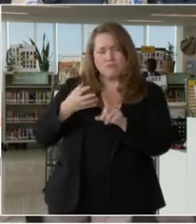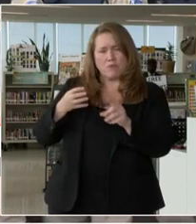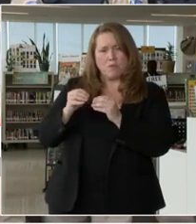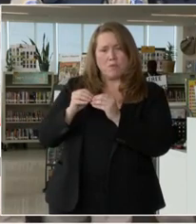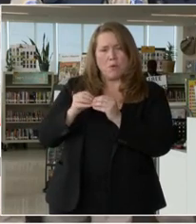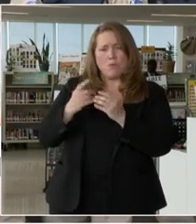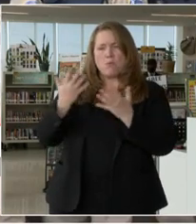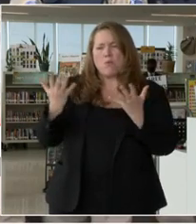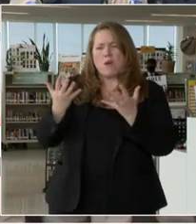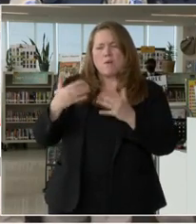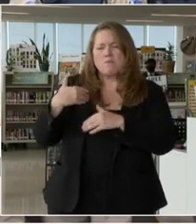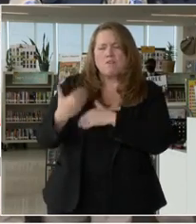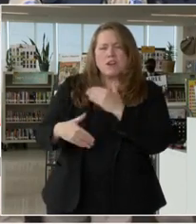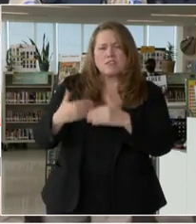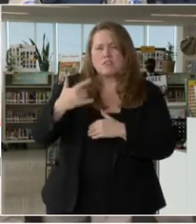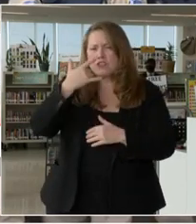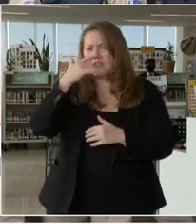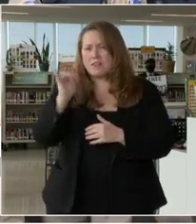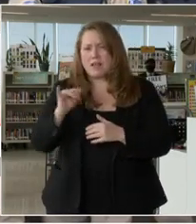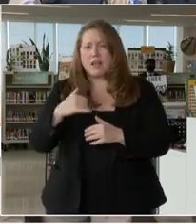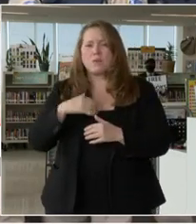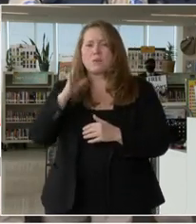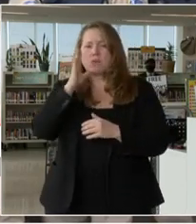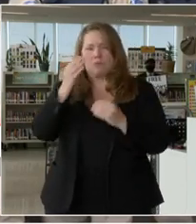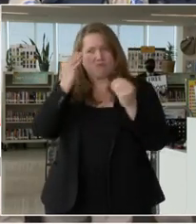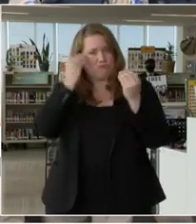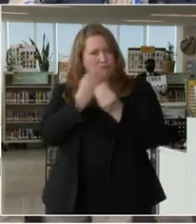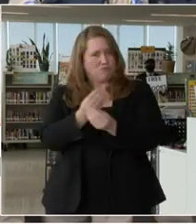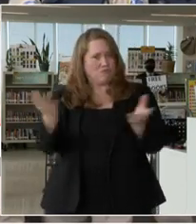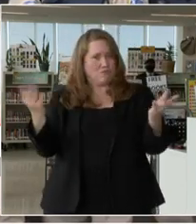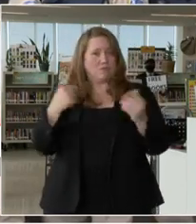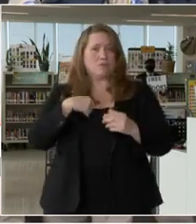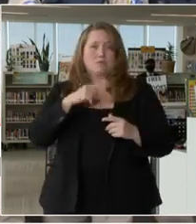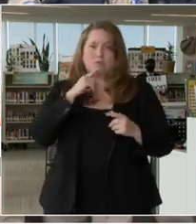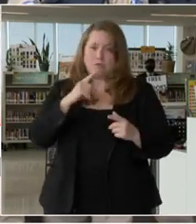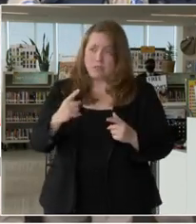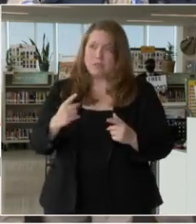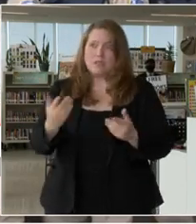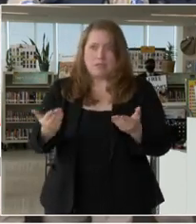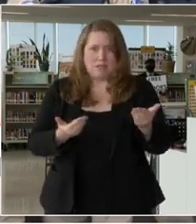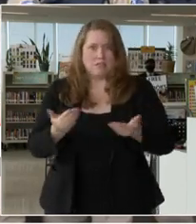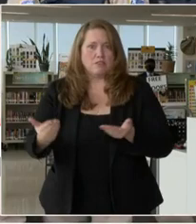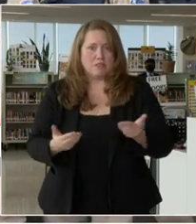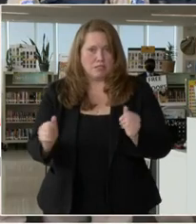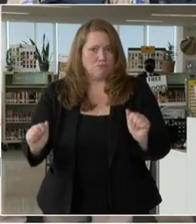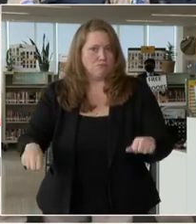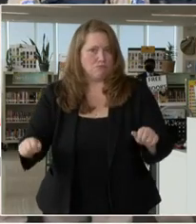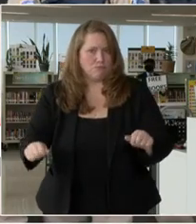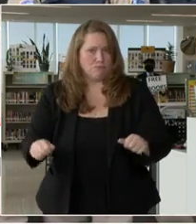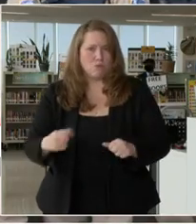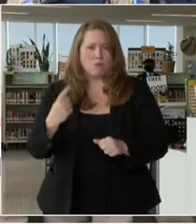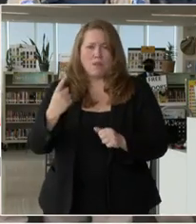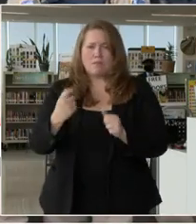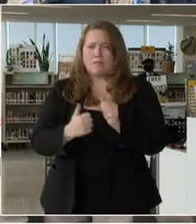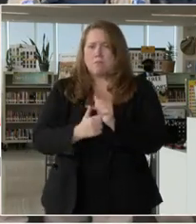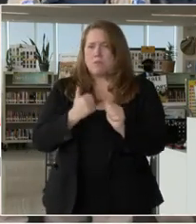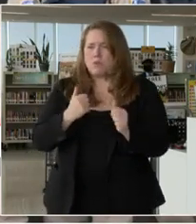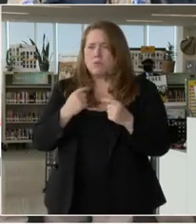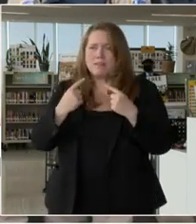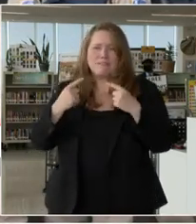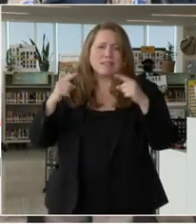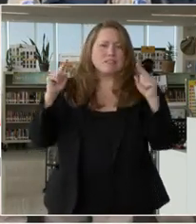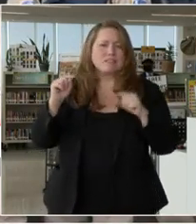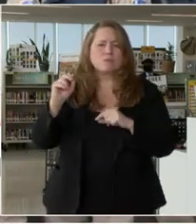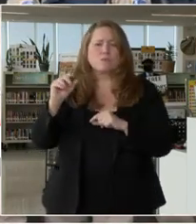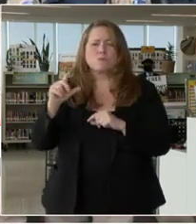MPD, but I will say this part. We are hiring. And one of the most effective tools for building a